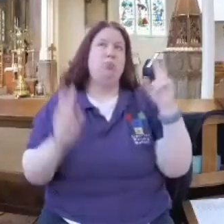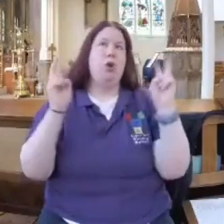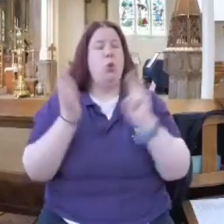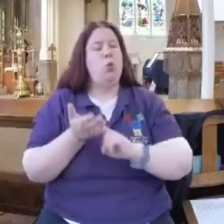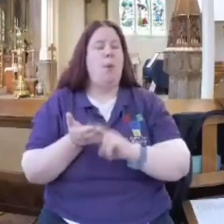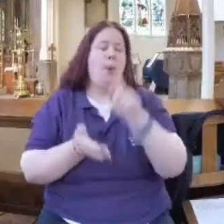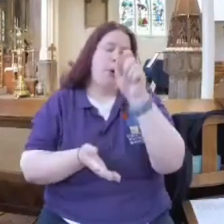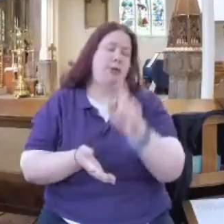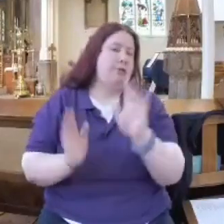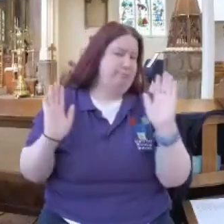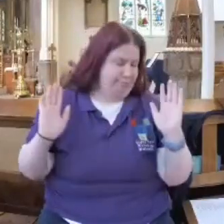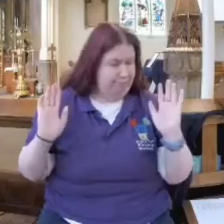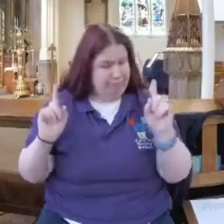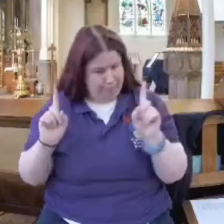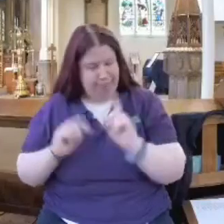person.